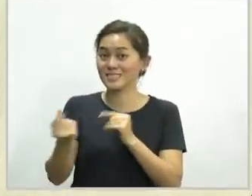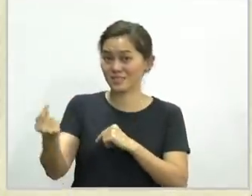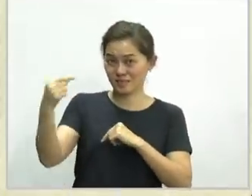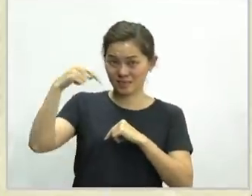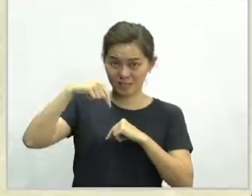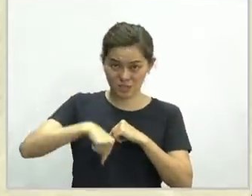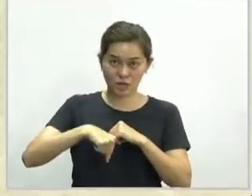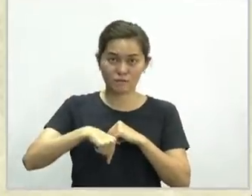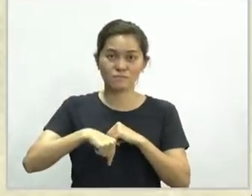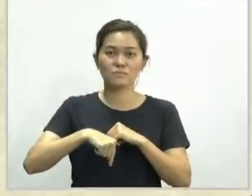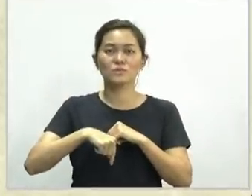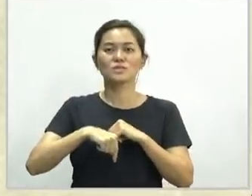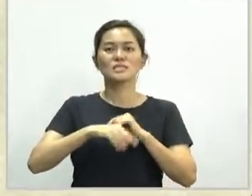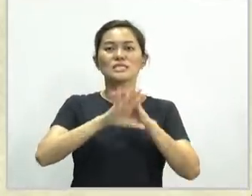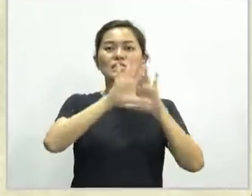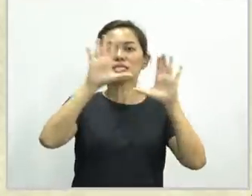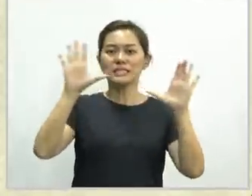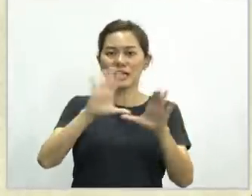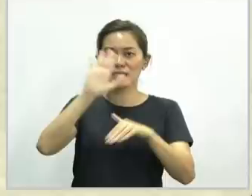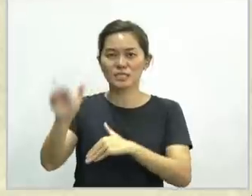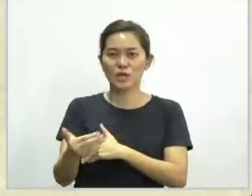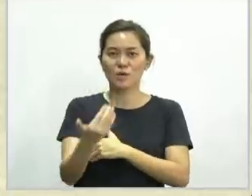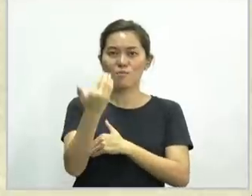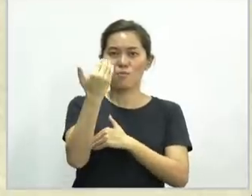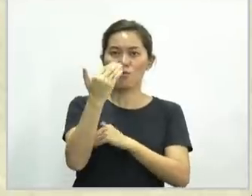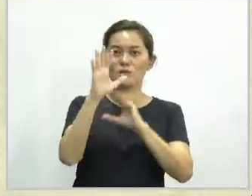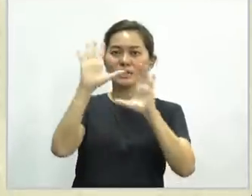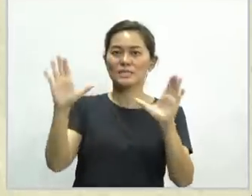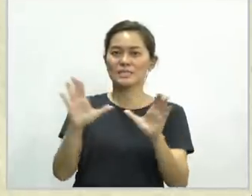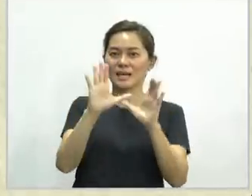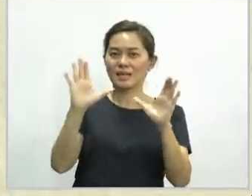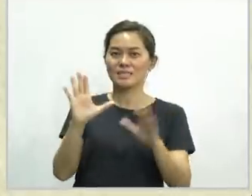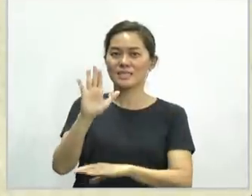Sunday morning, Sunday evening.